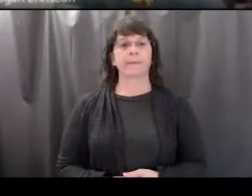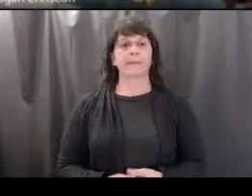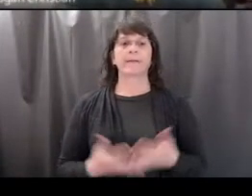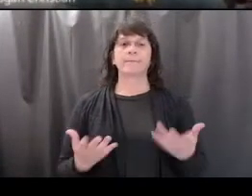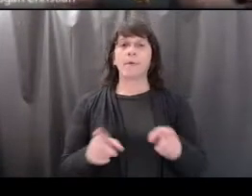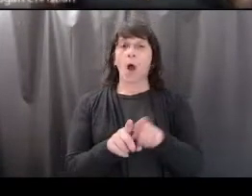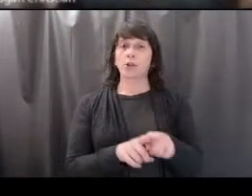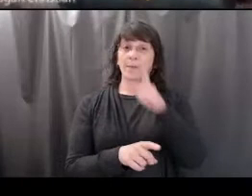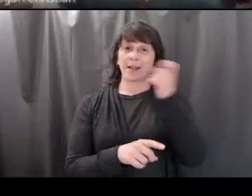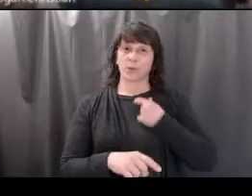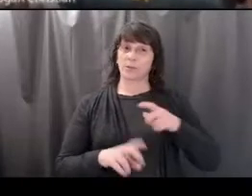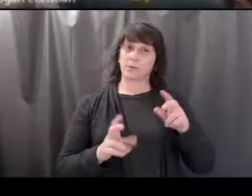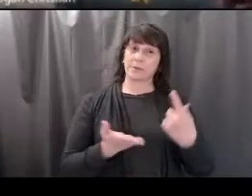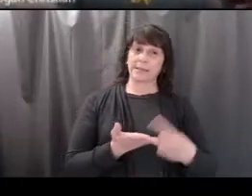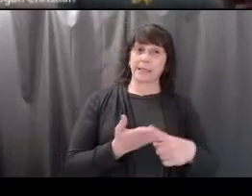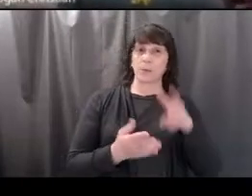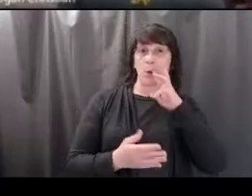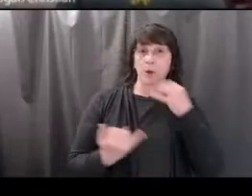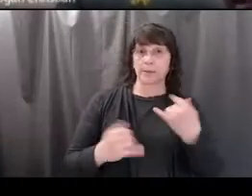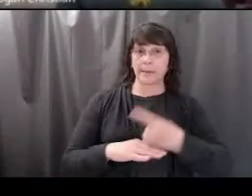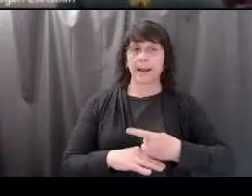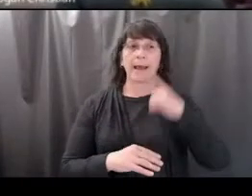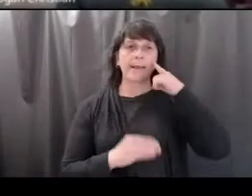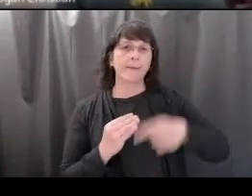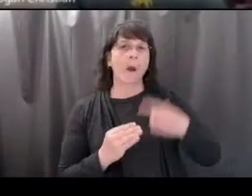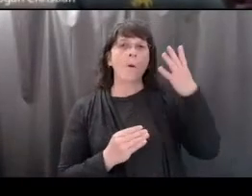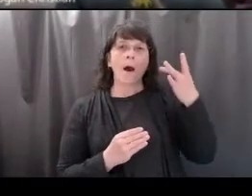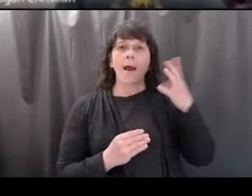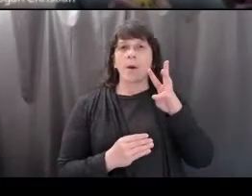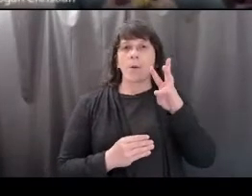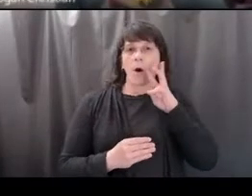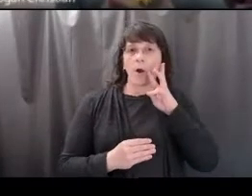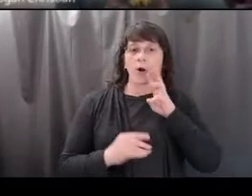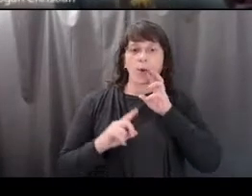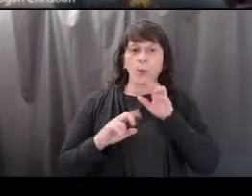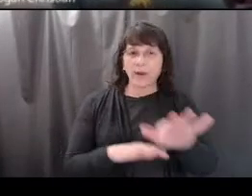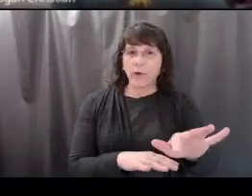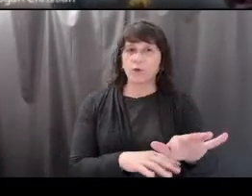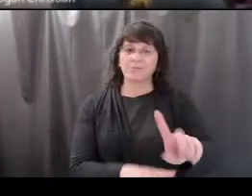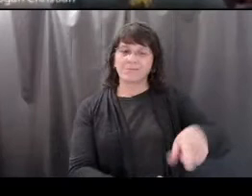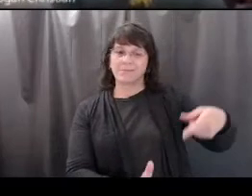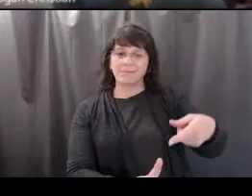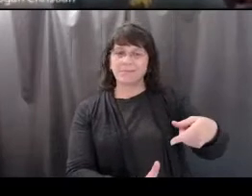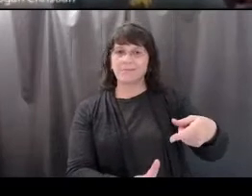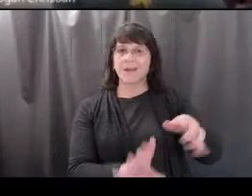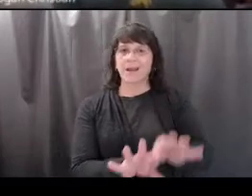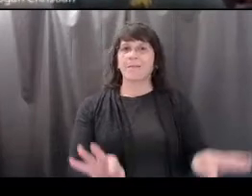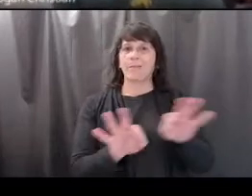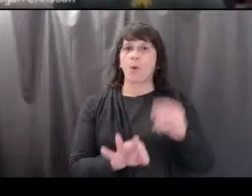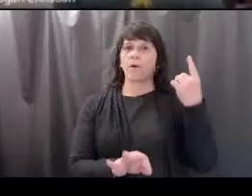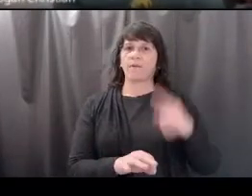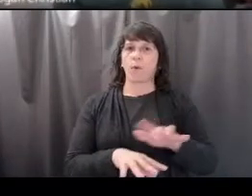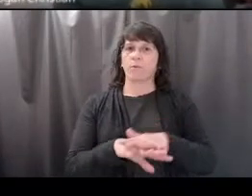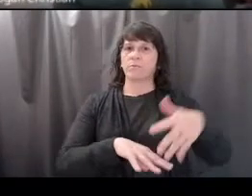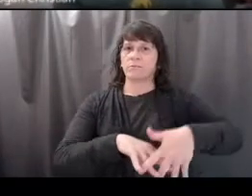Additionally, since we're on the topic of water today, let's consider why water, and rivers specifically, might be important to the